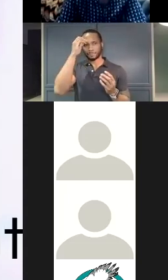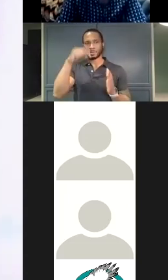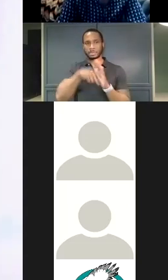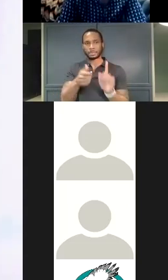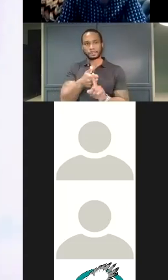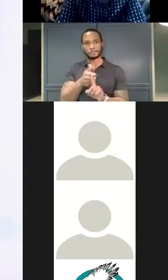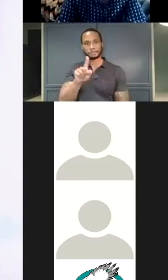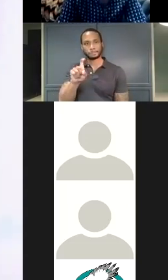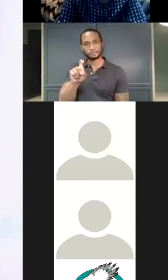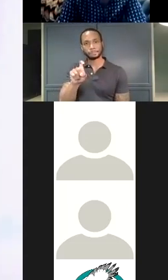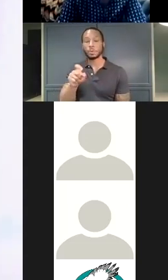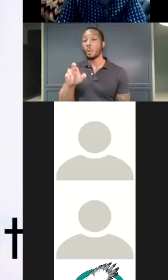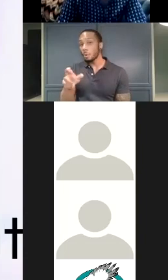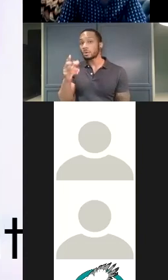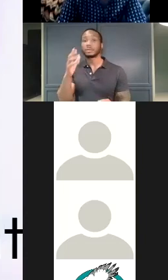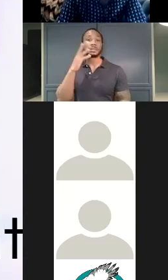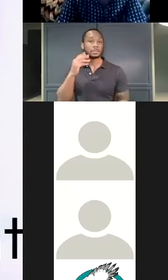or has psychosis?